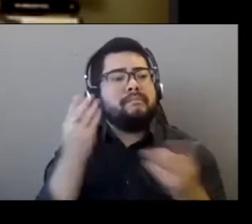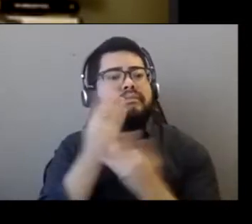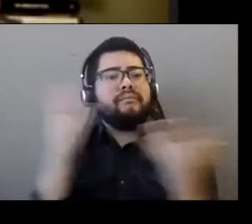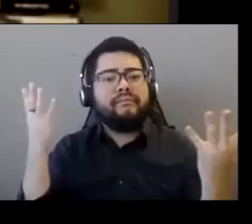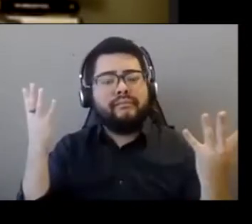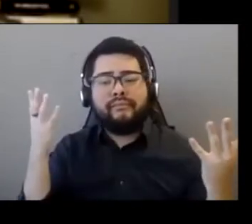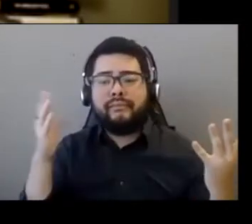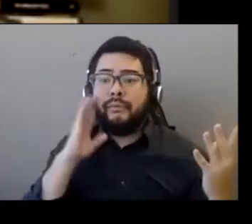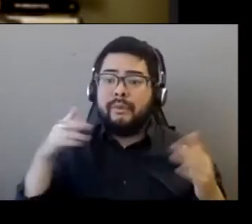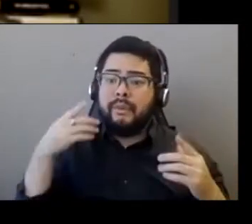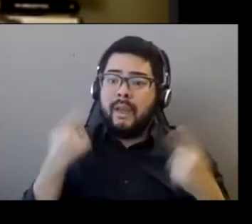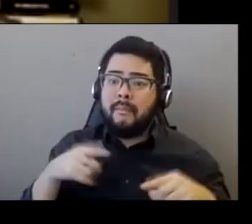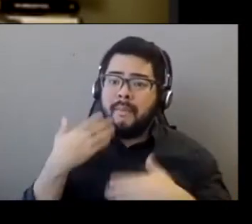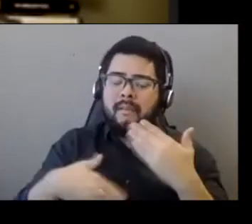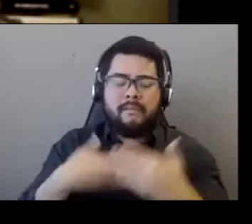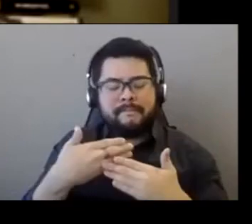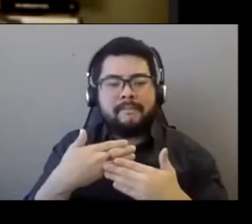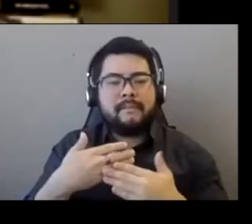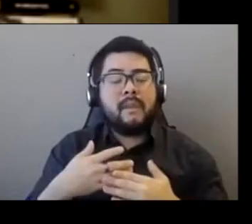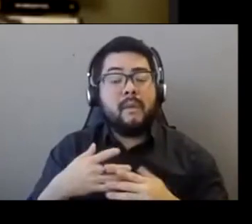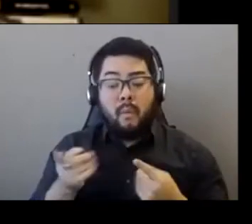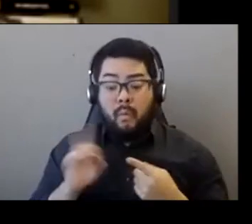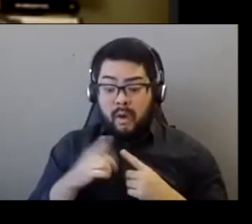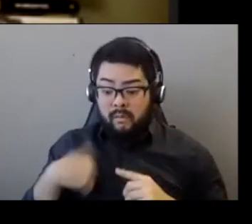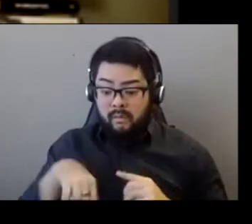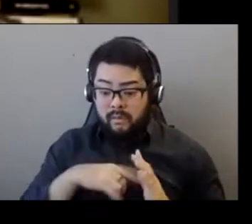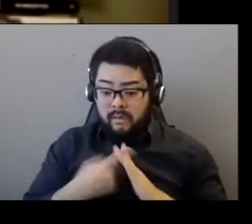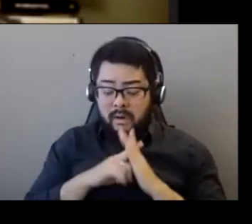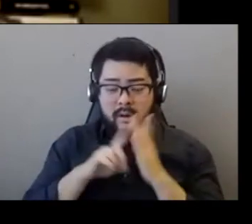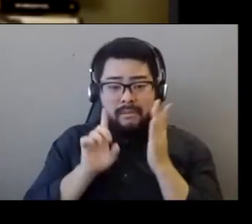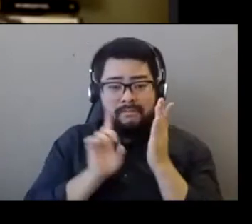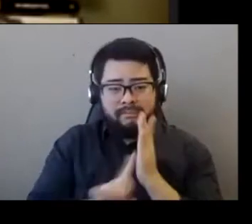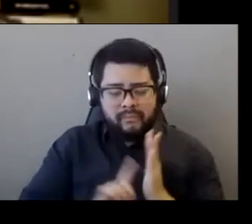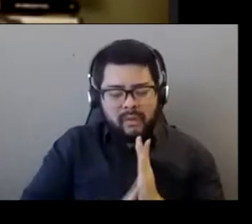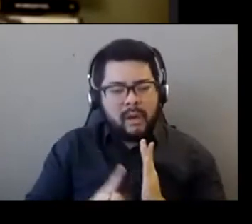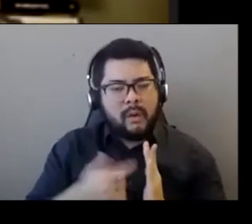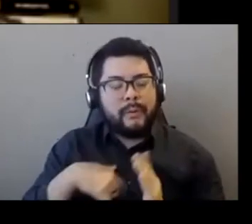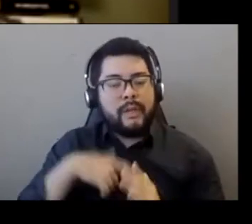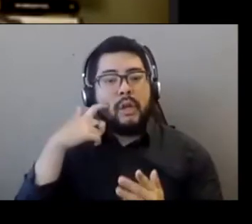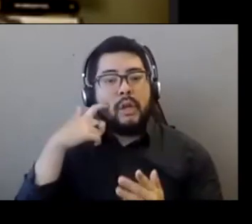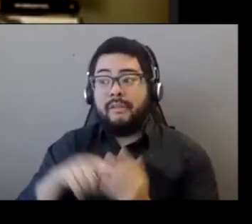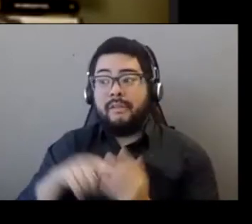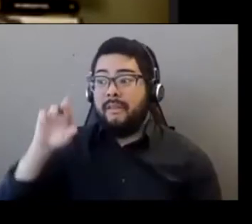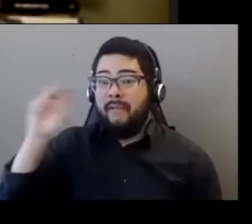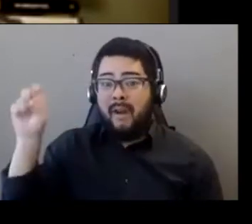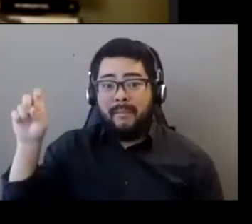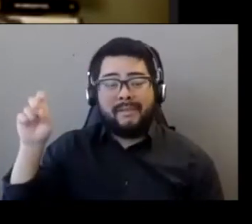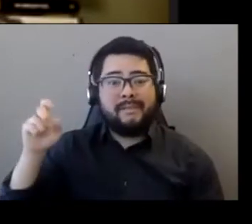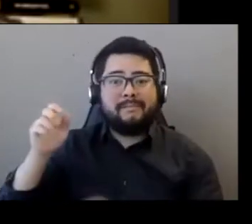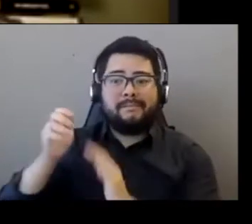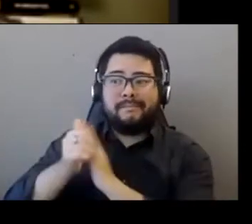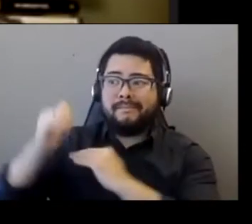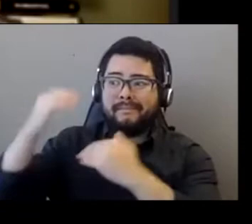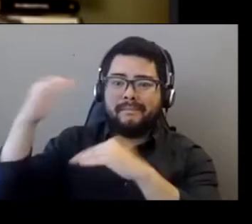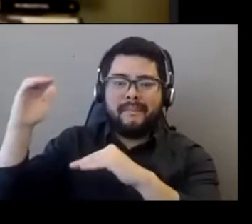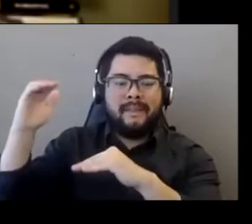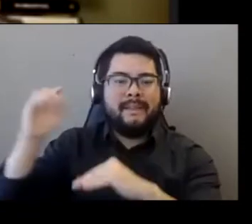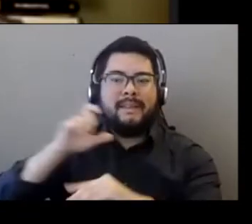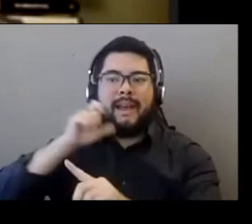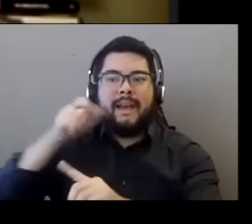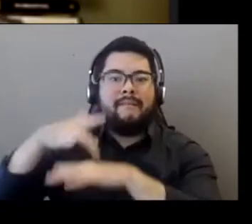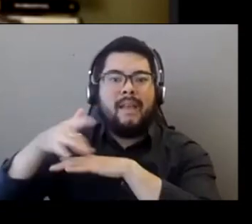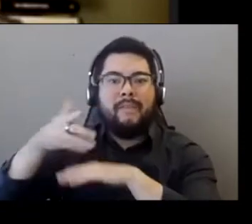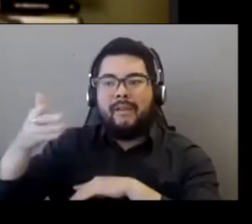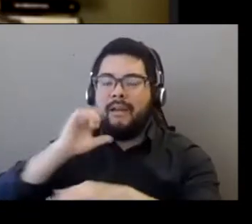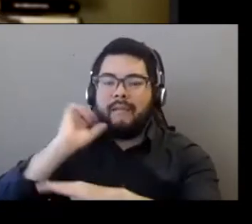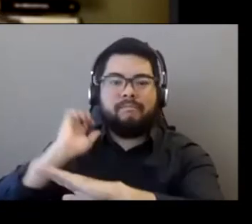we started doing this research that the pharmaceutical capacity is not there in many parts of the world. You know, remember Bill Clinton, in